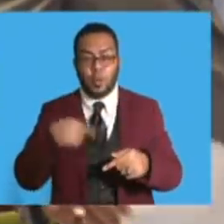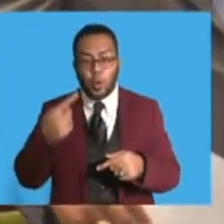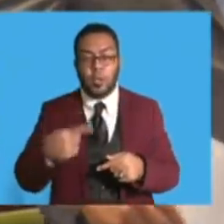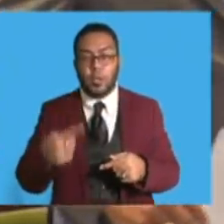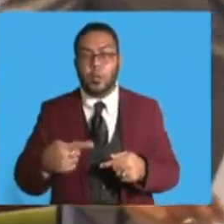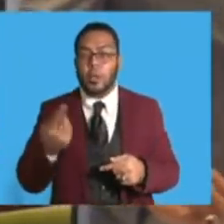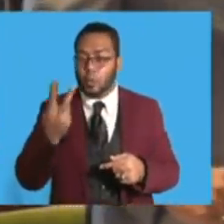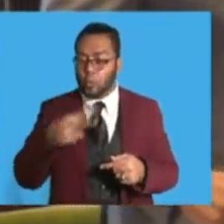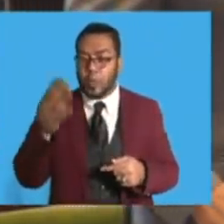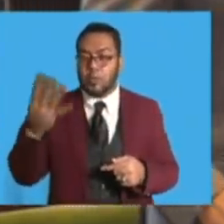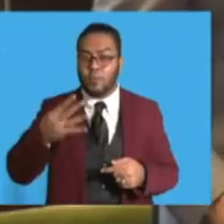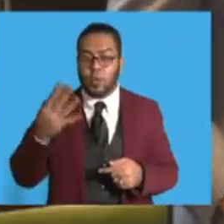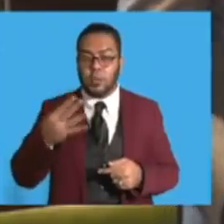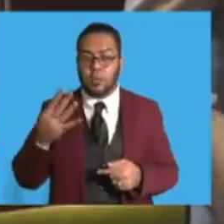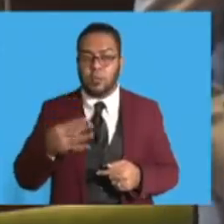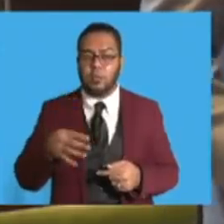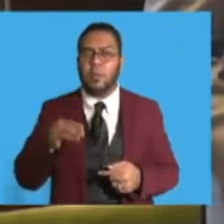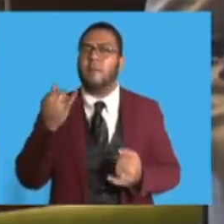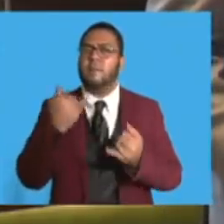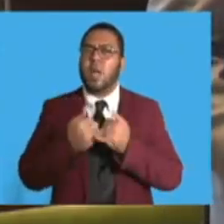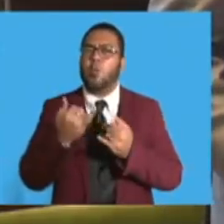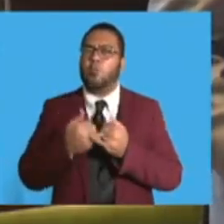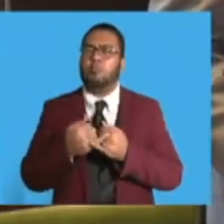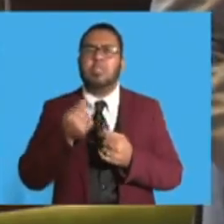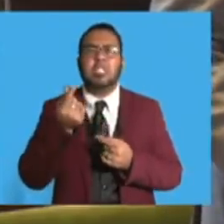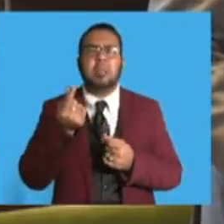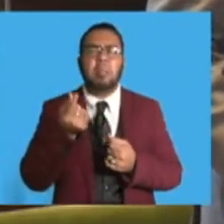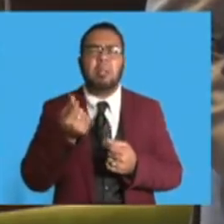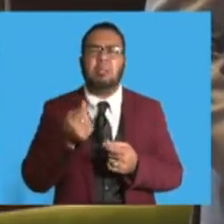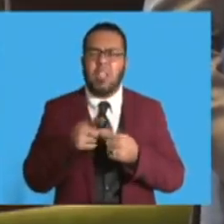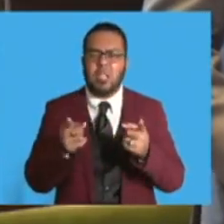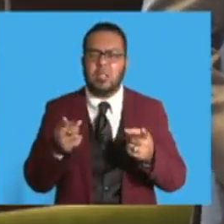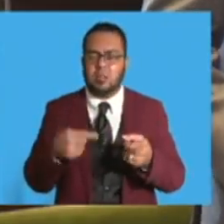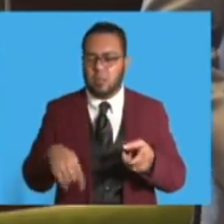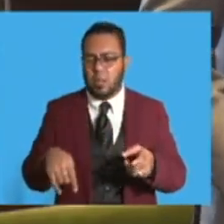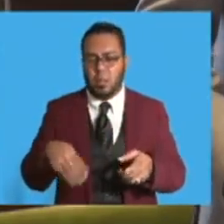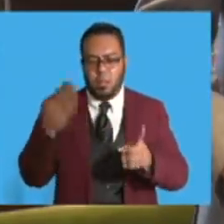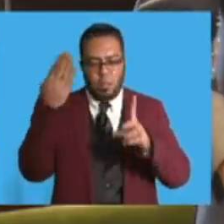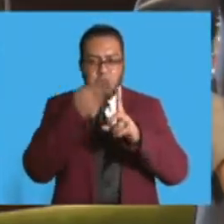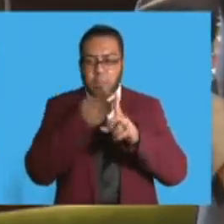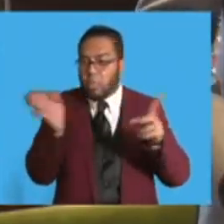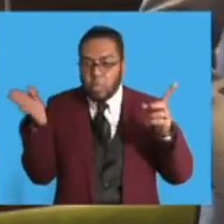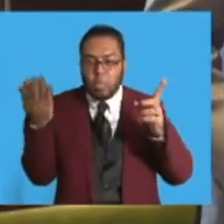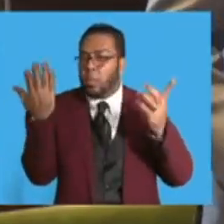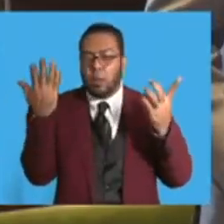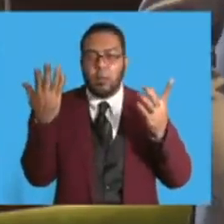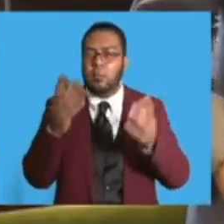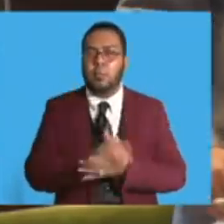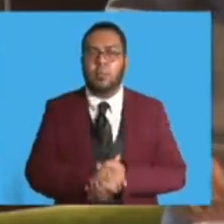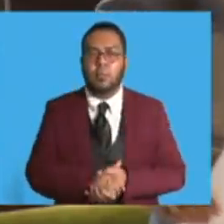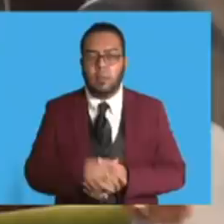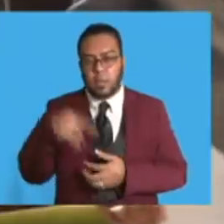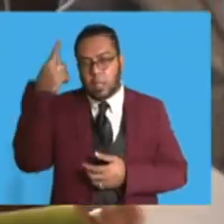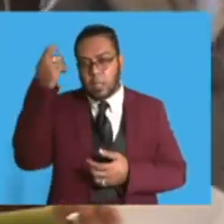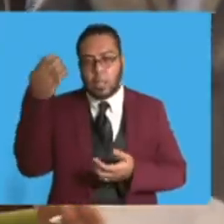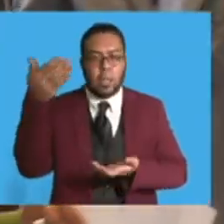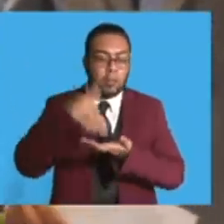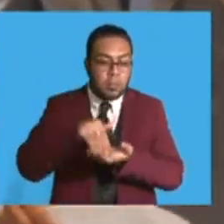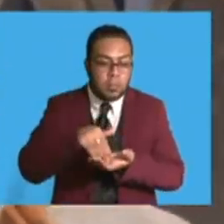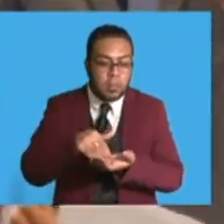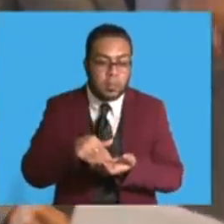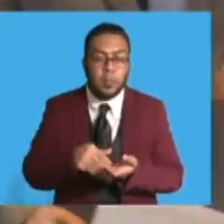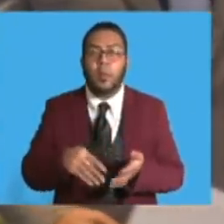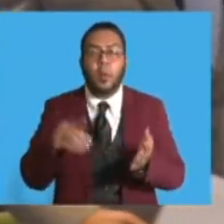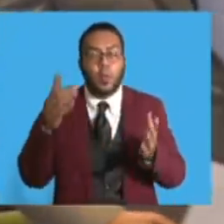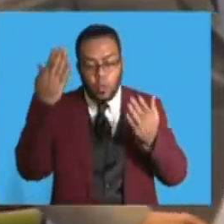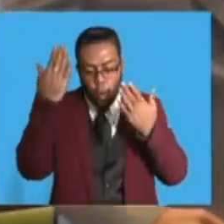in 2014. Very simple things were taken out of context. In the last Parliament, Madam Speaker, when Honourable Tiko